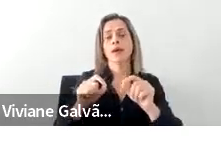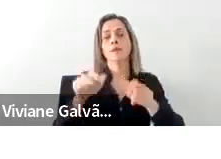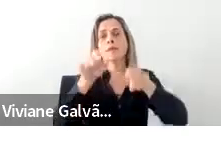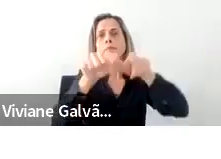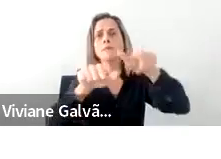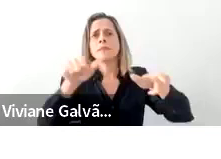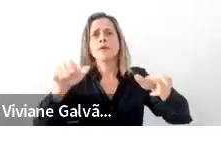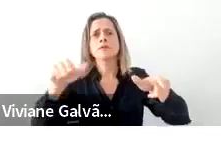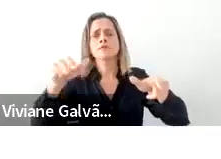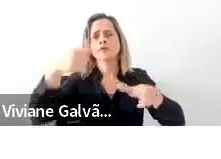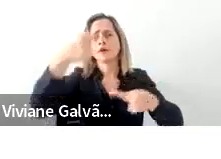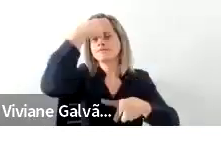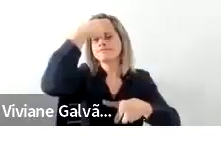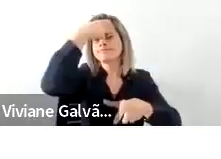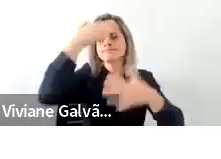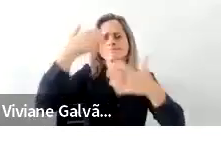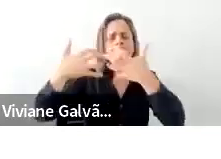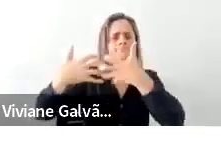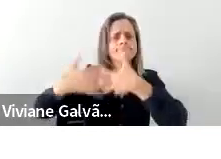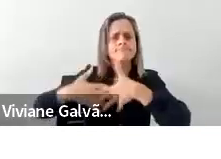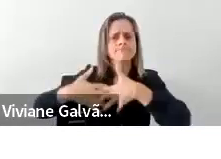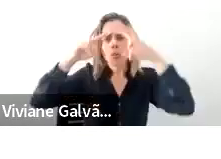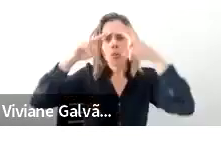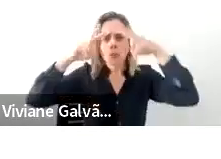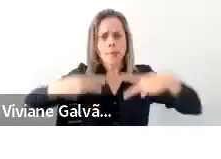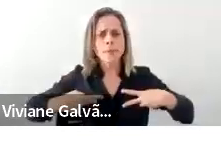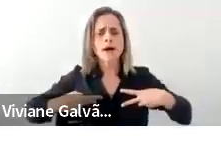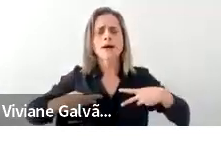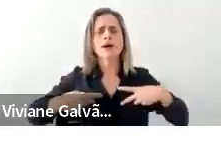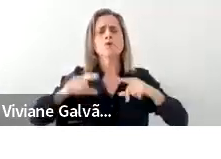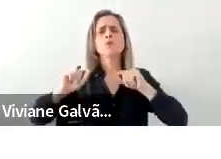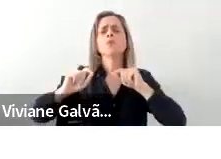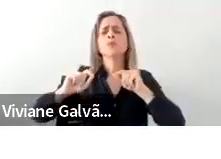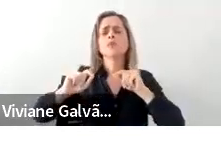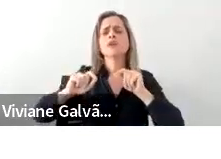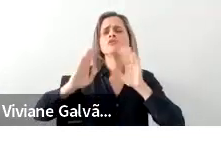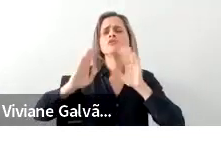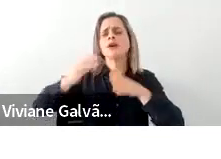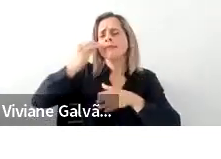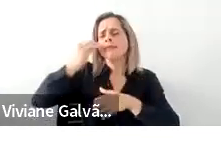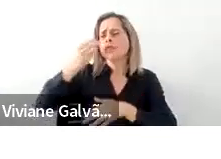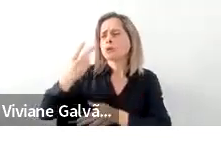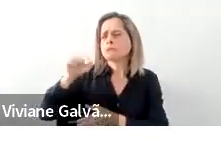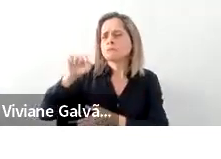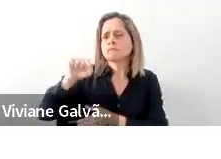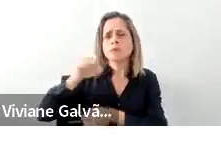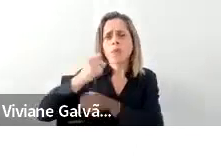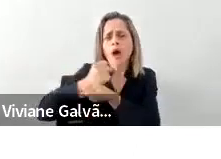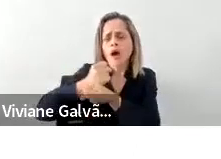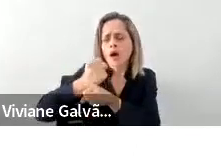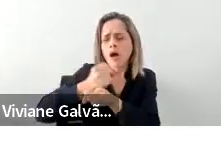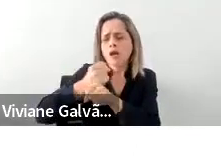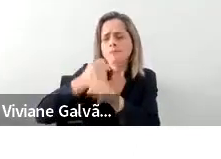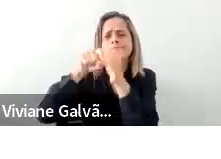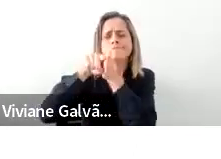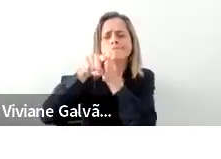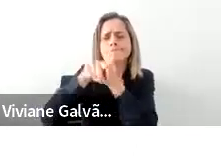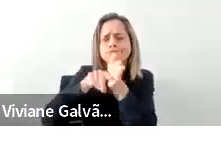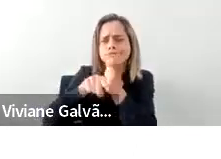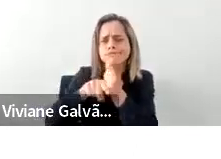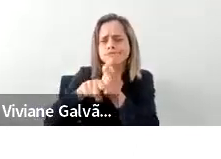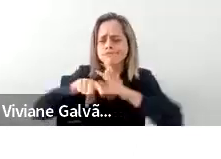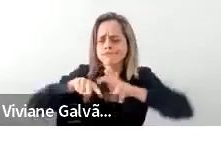approximation to a successful analysis of forms which are much richer in content and more complex.